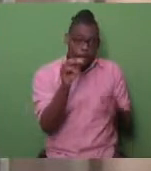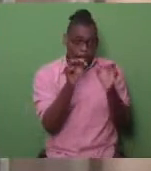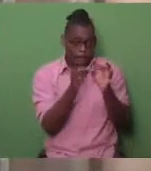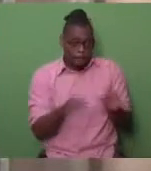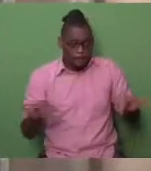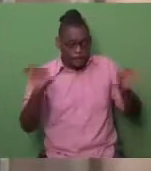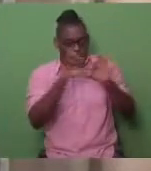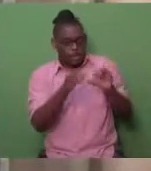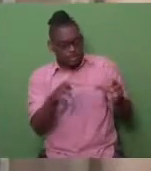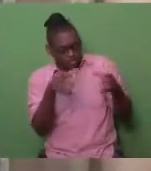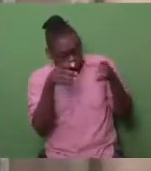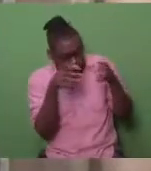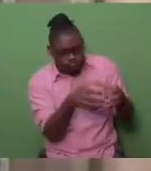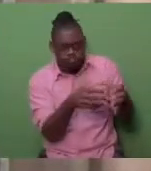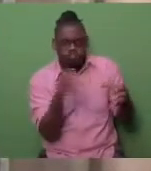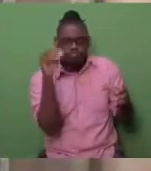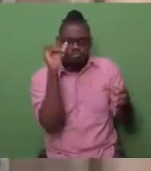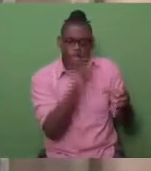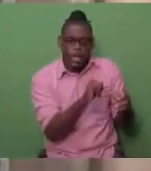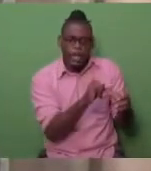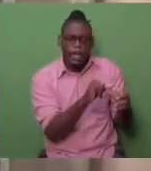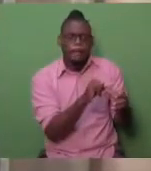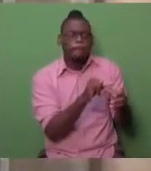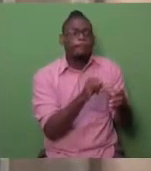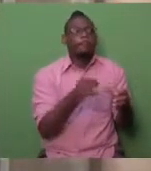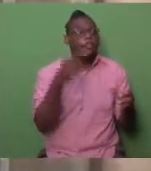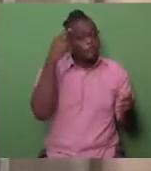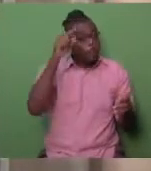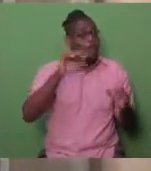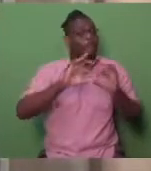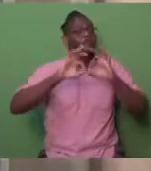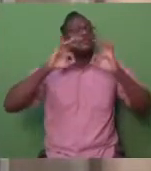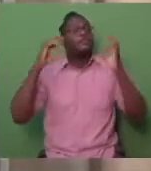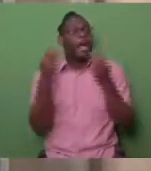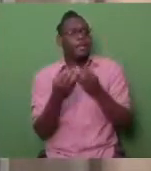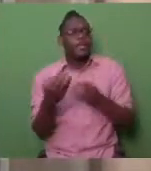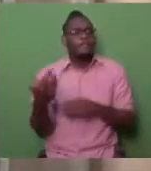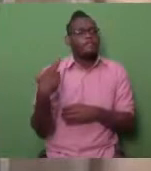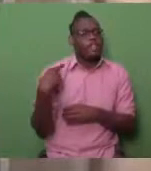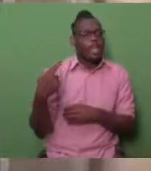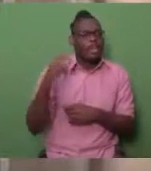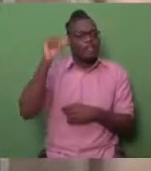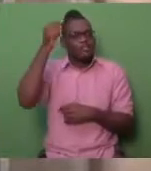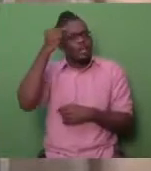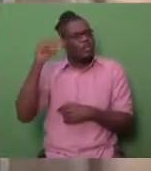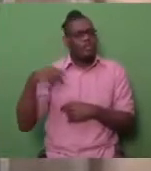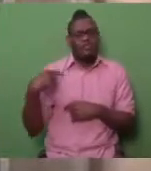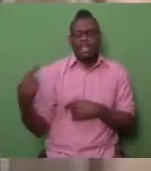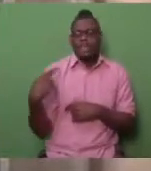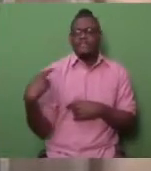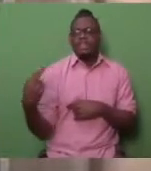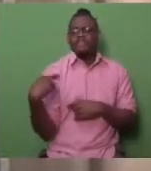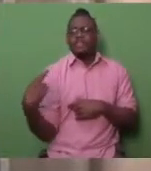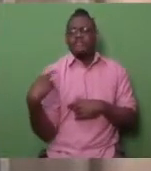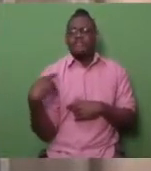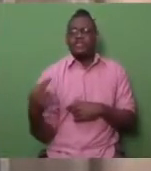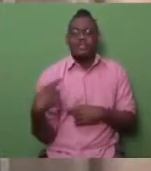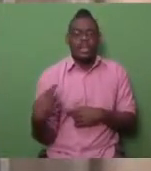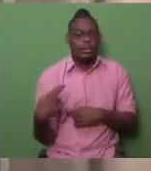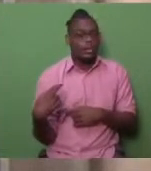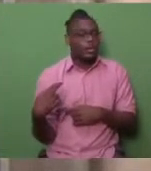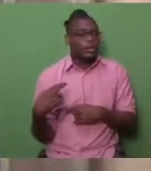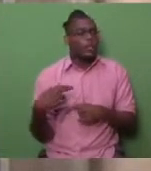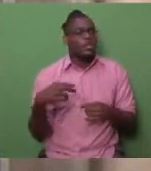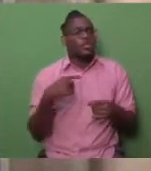on what a home could be rented for when most people cannot even pay rent in today's world in Trinidad. Many homes cannot